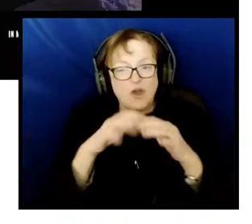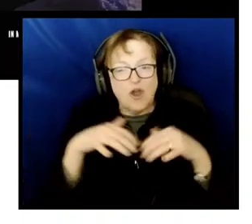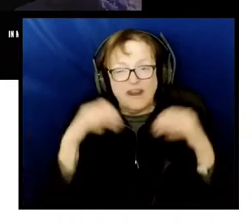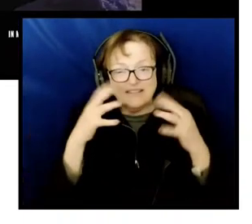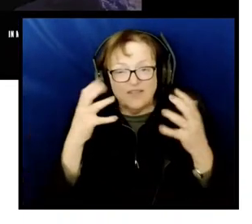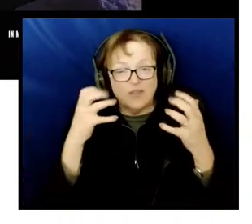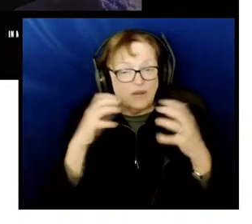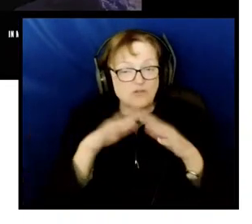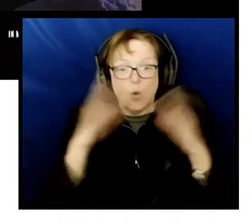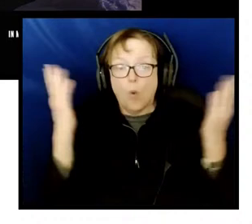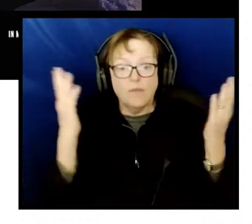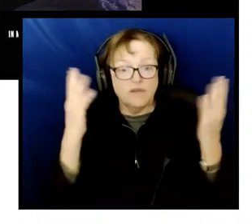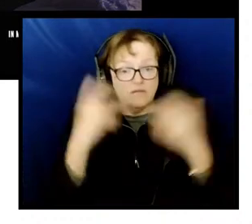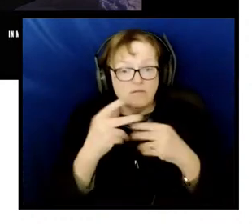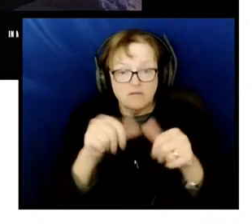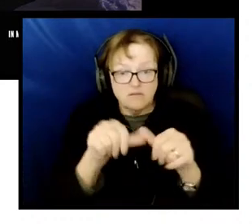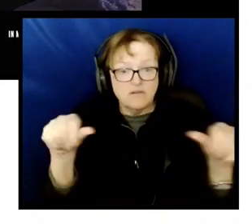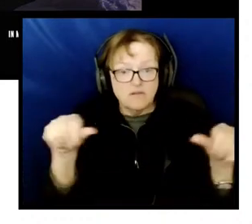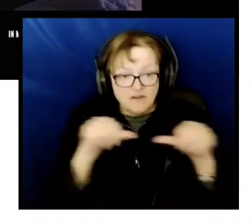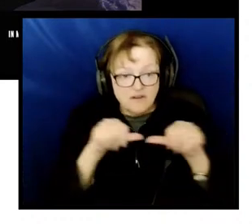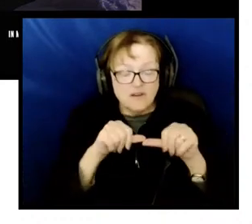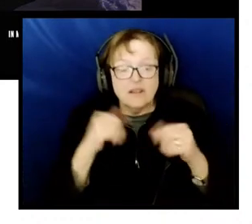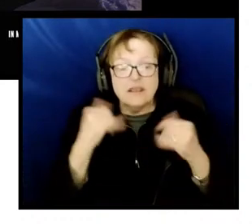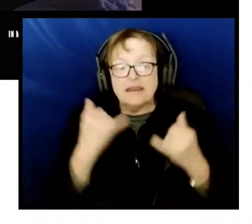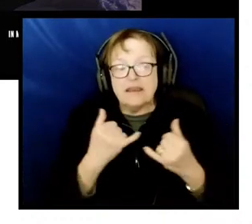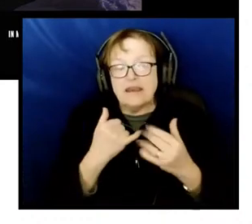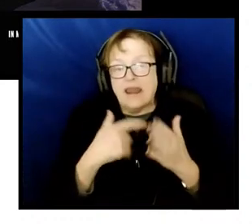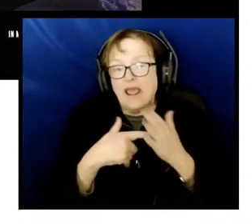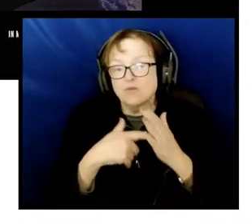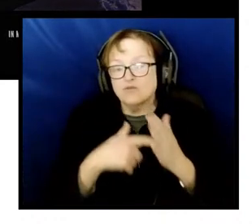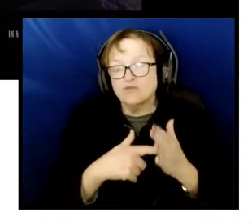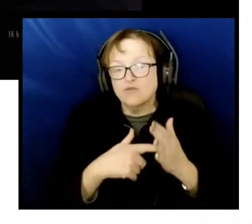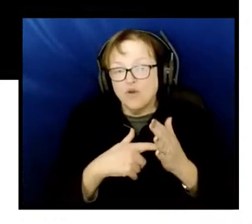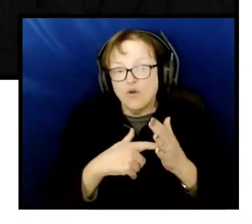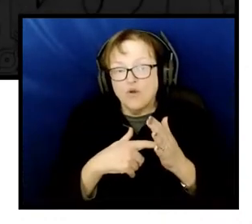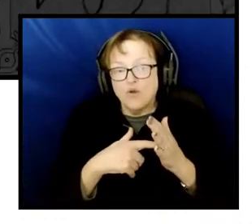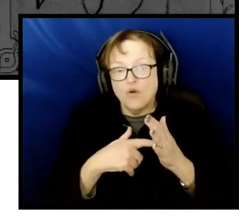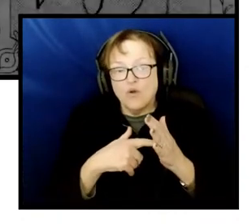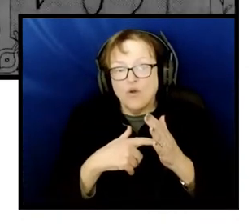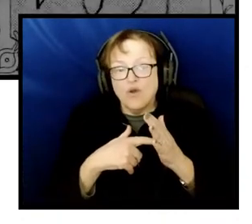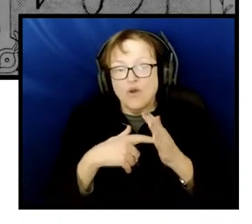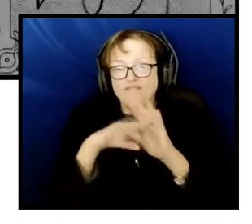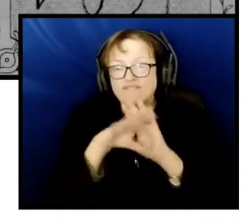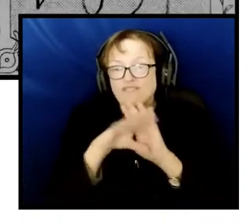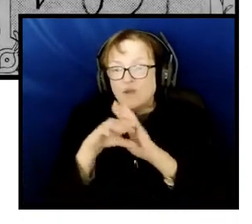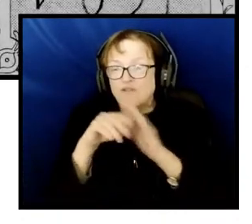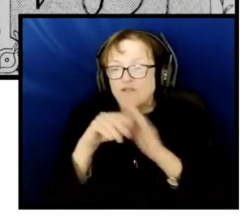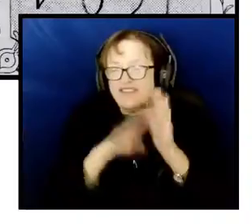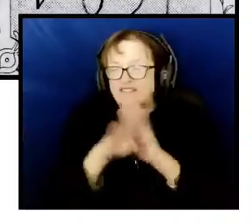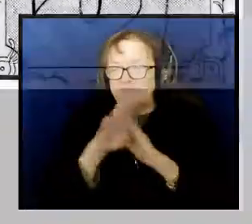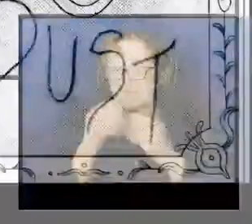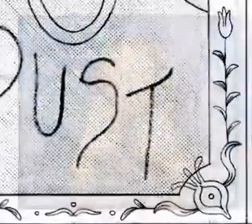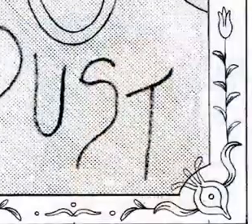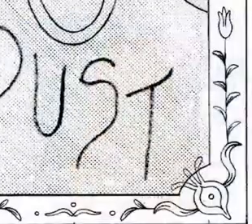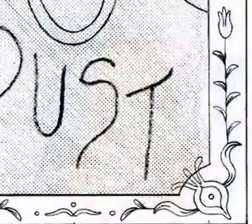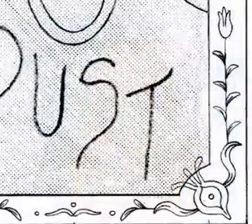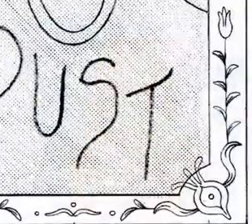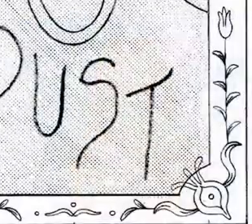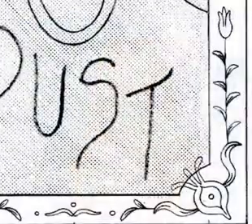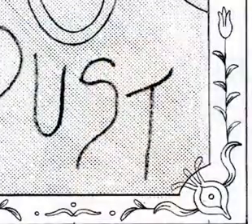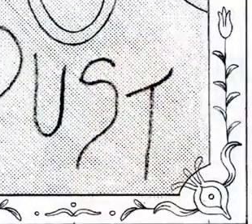space. Now I'm going to show you a little video of the development of the game and talk a little about it.